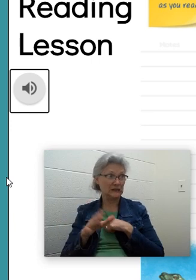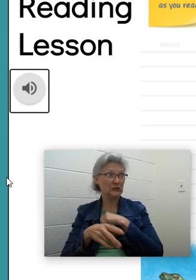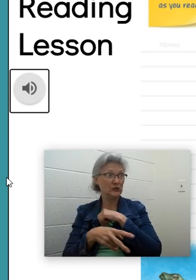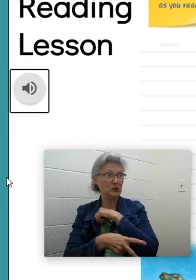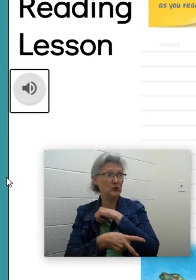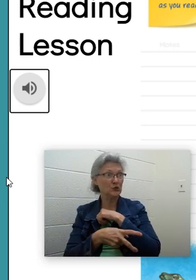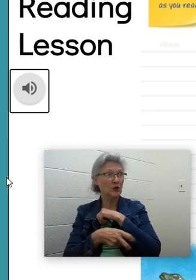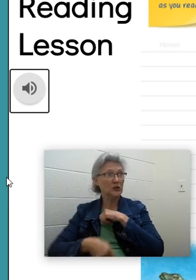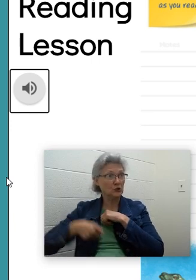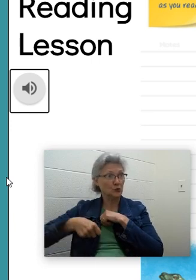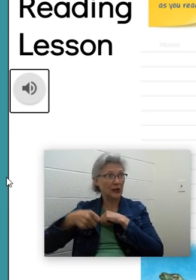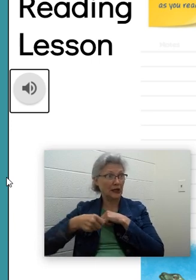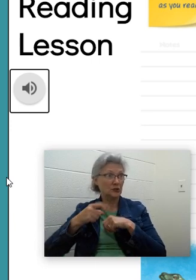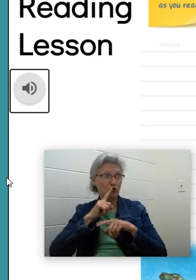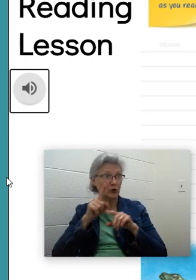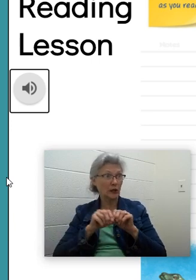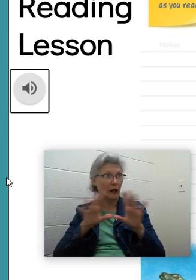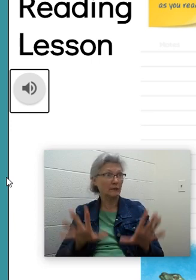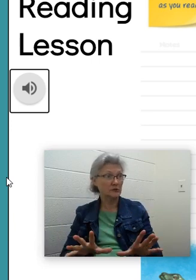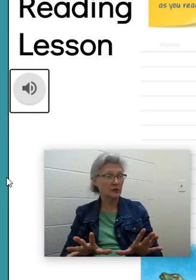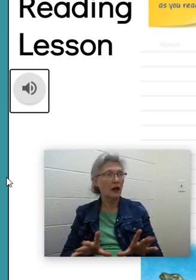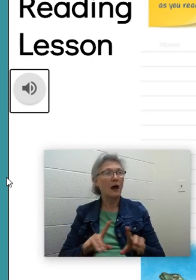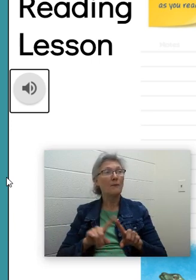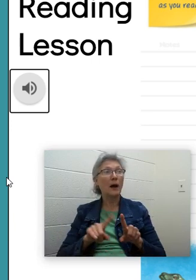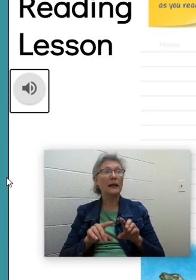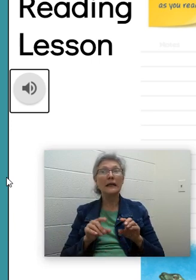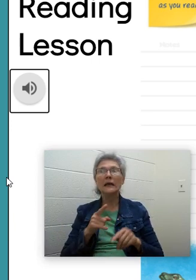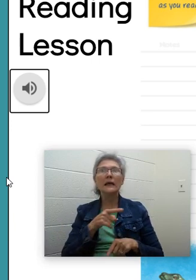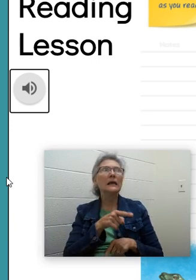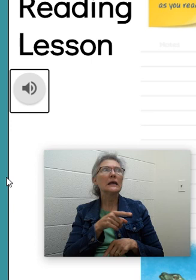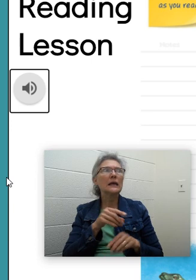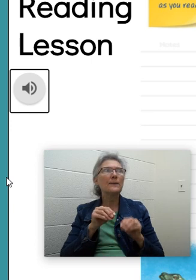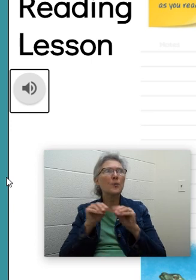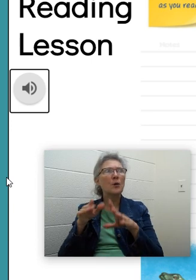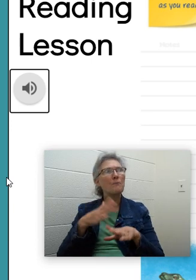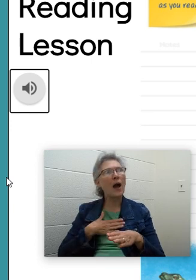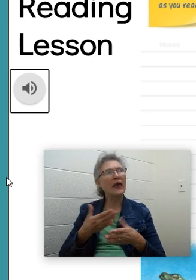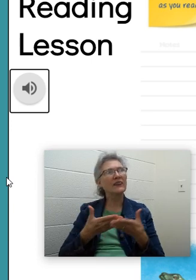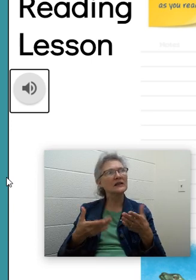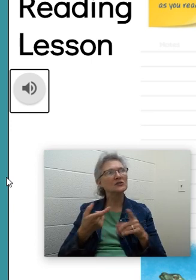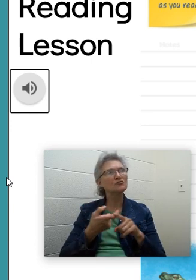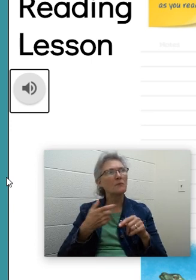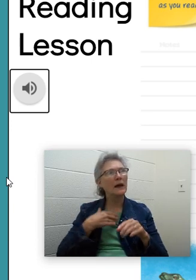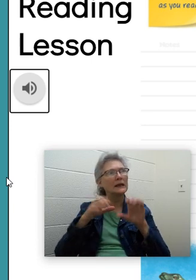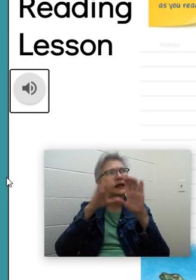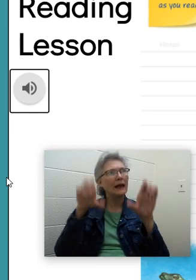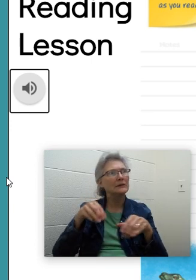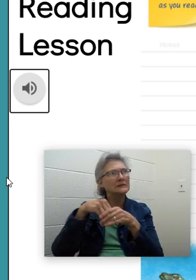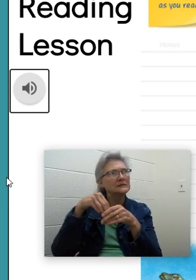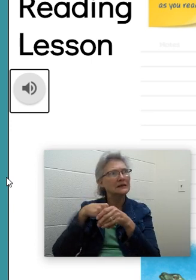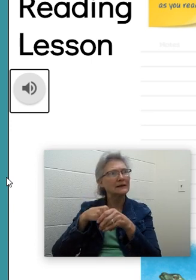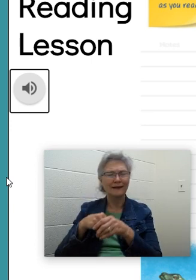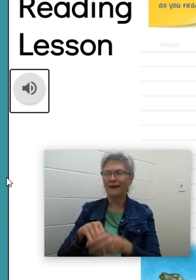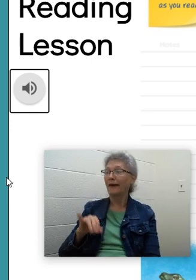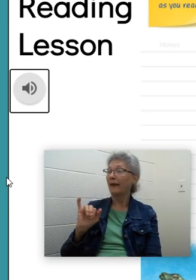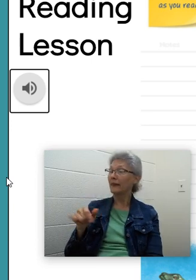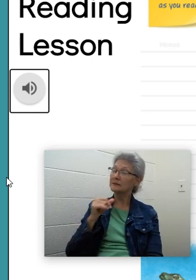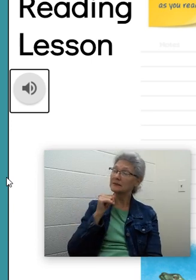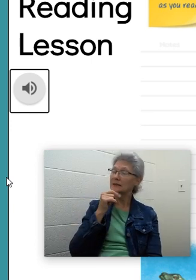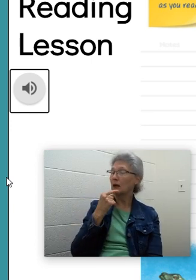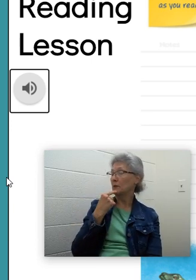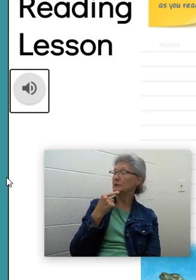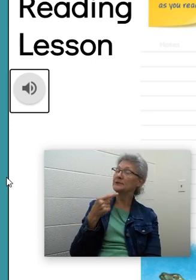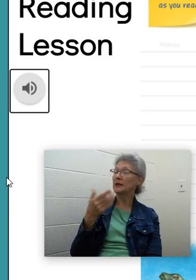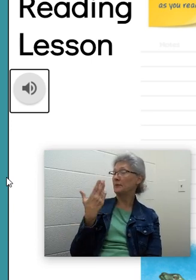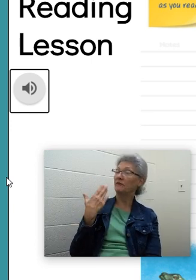suitcase, obviously. But he put my things in the cabin inside it. That isn't what you said earlier, said